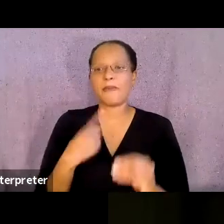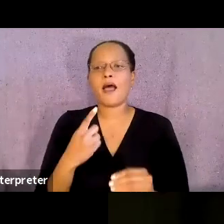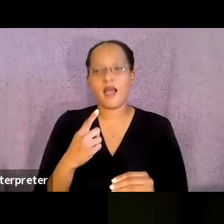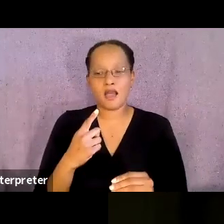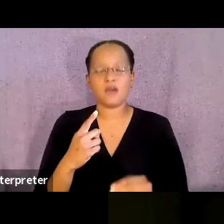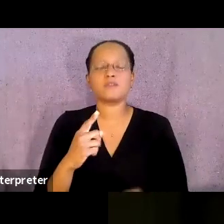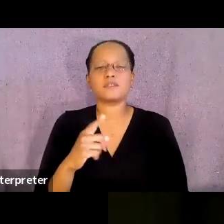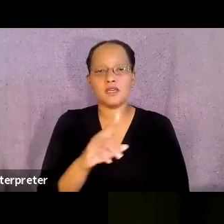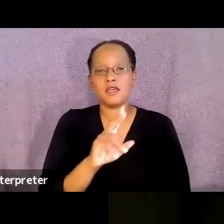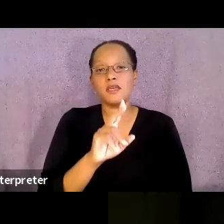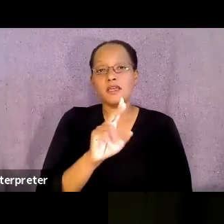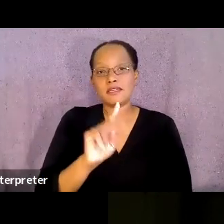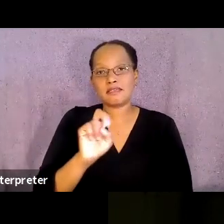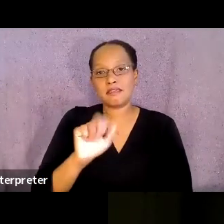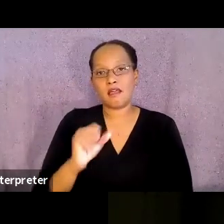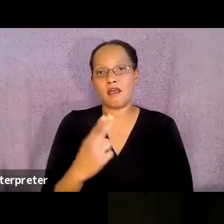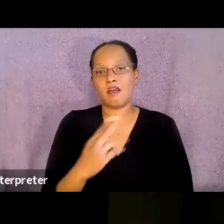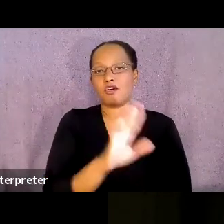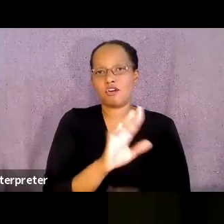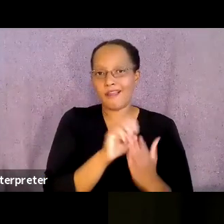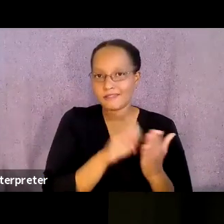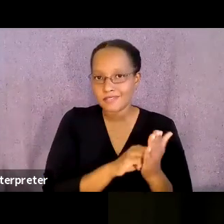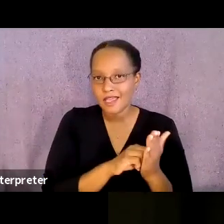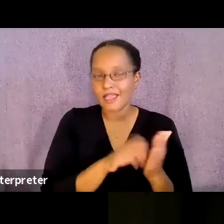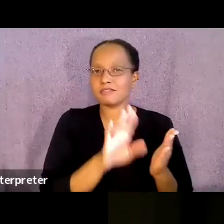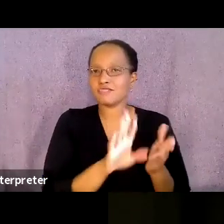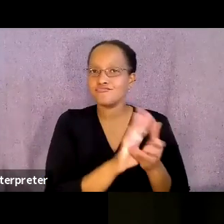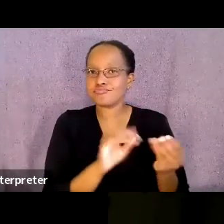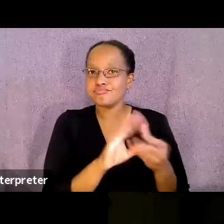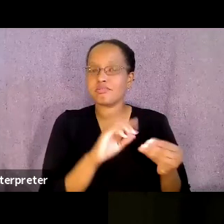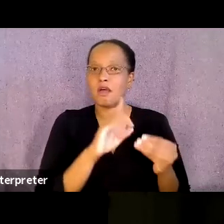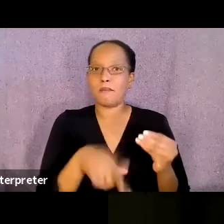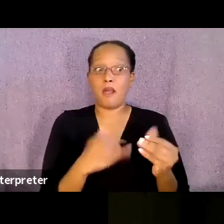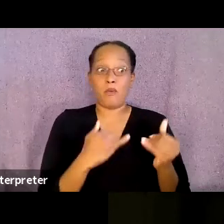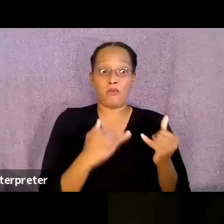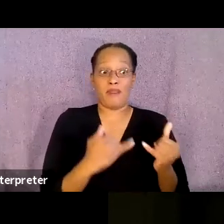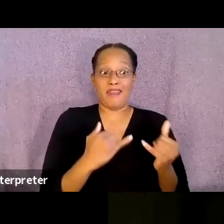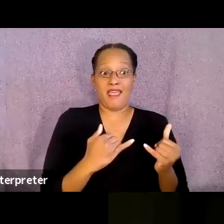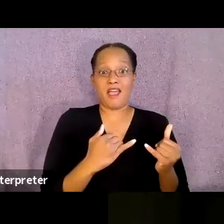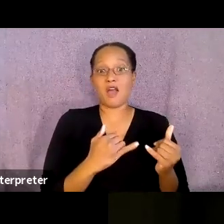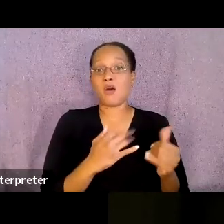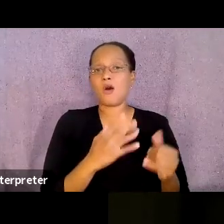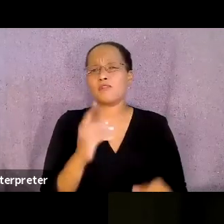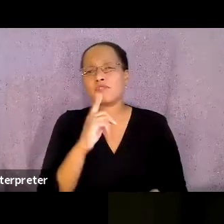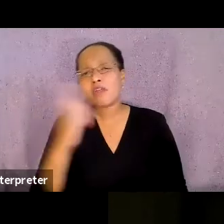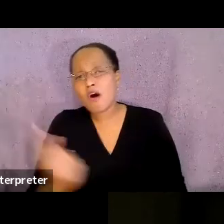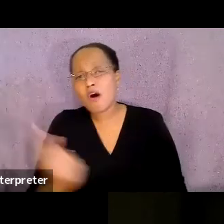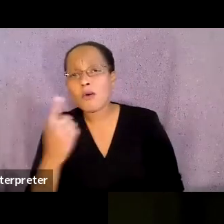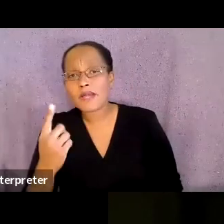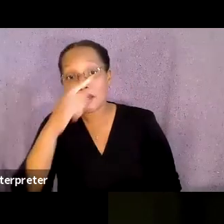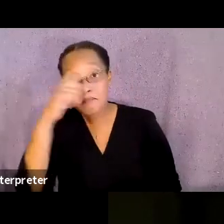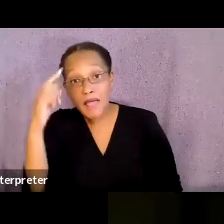how in this time in particular, but always, you know, Black disabled joy is something